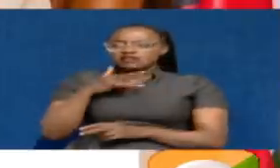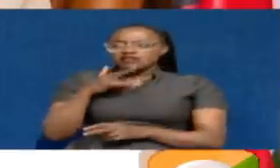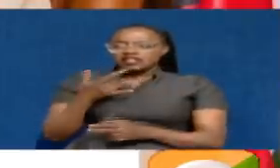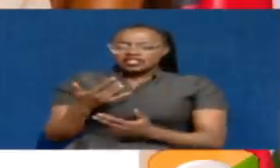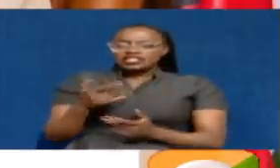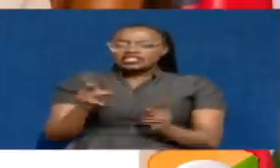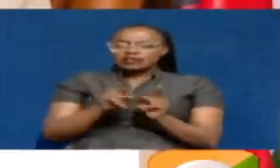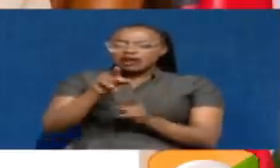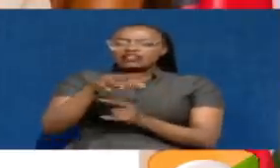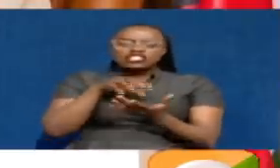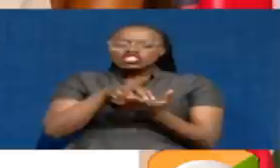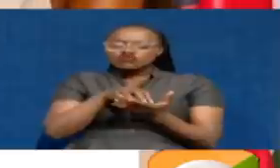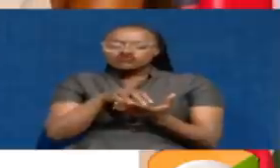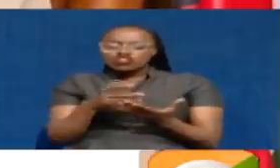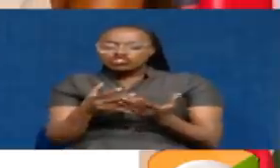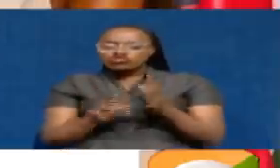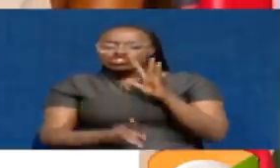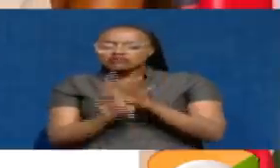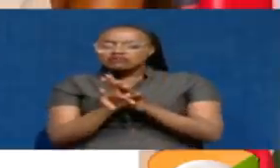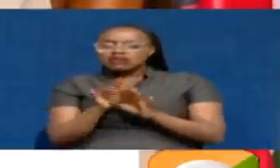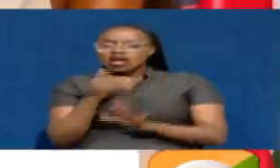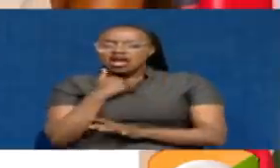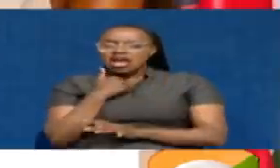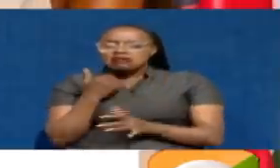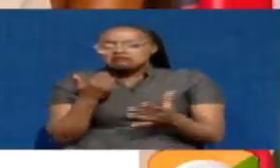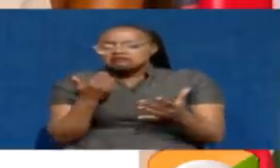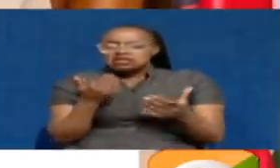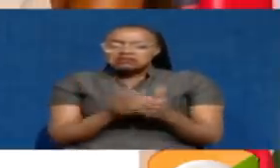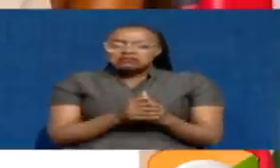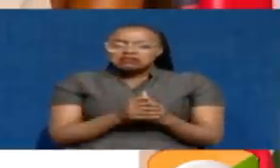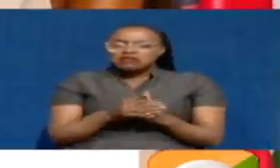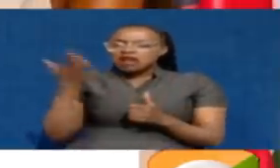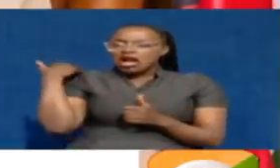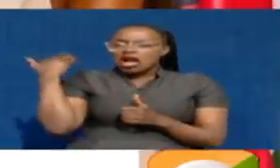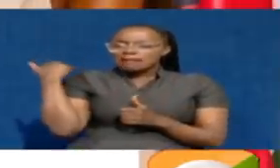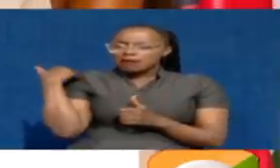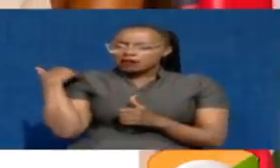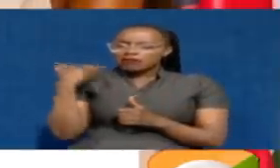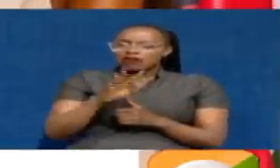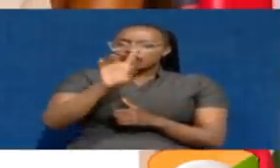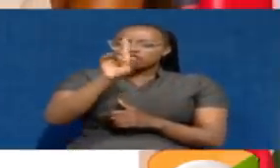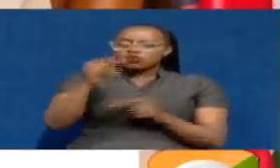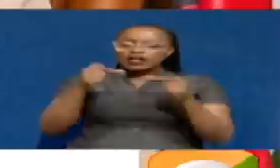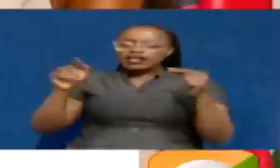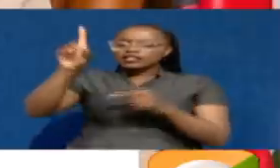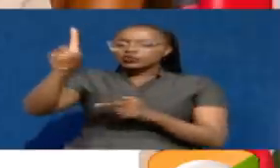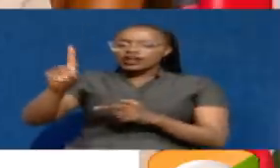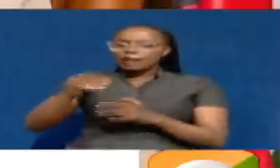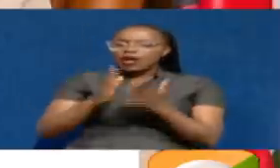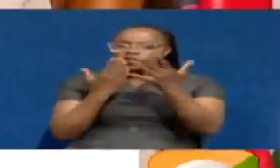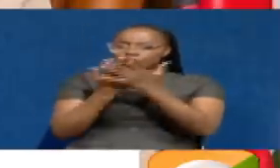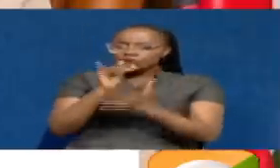there's this scenario cropping up of, well, Kitambo it was 41 against one, I